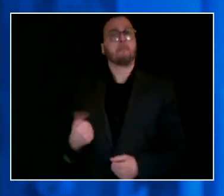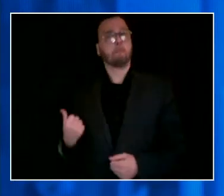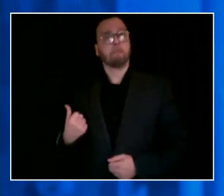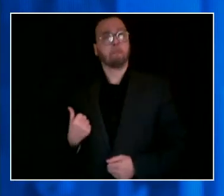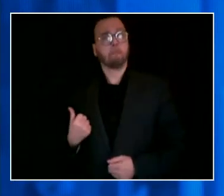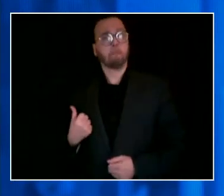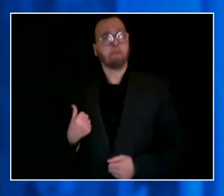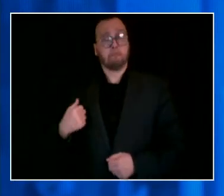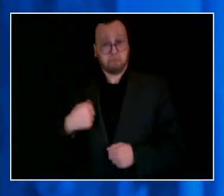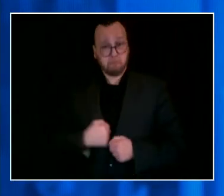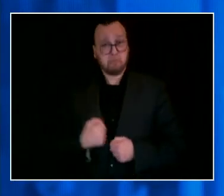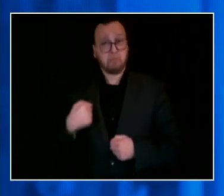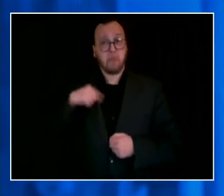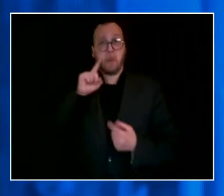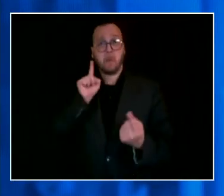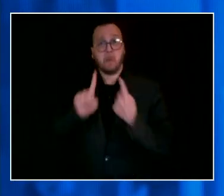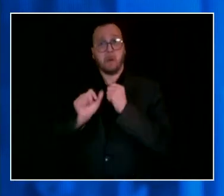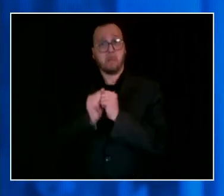her